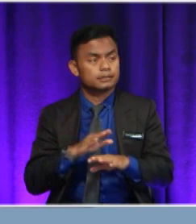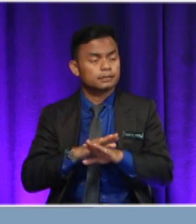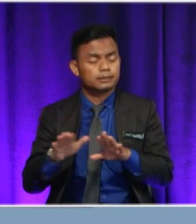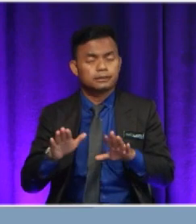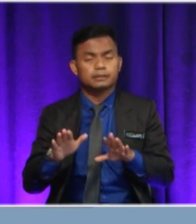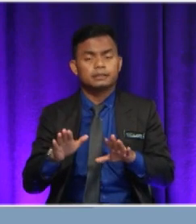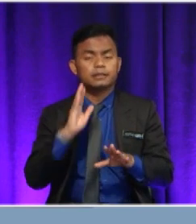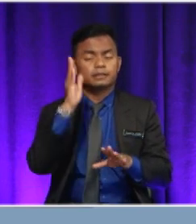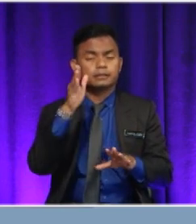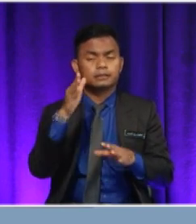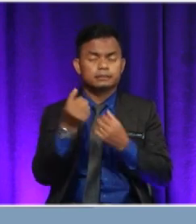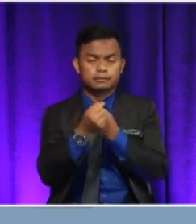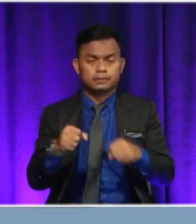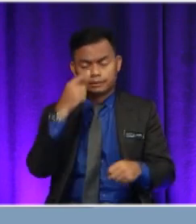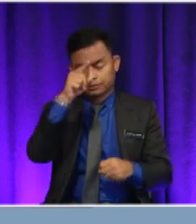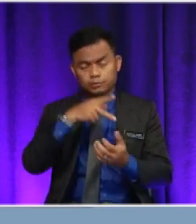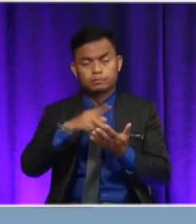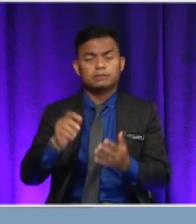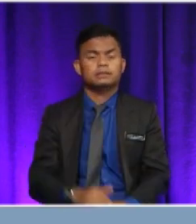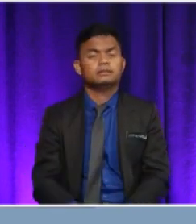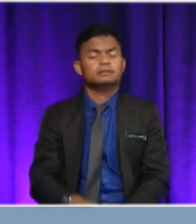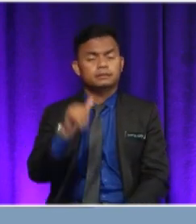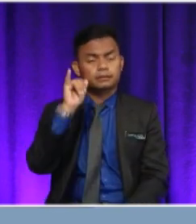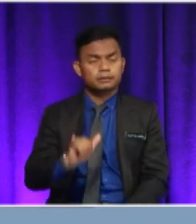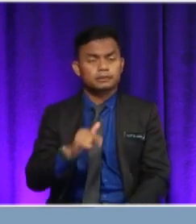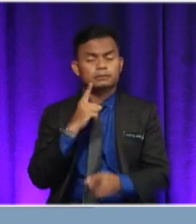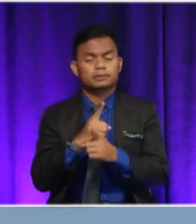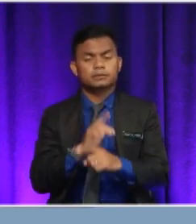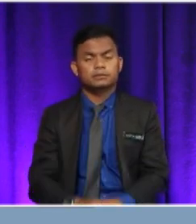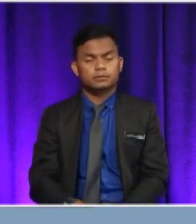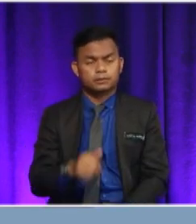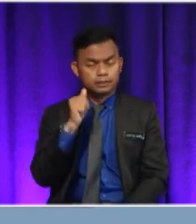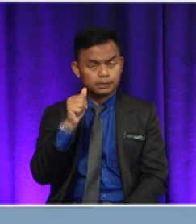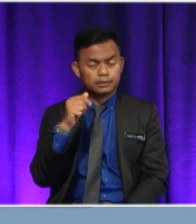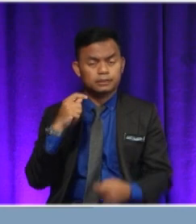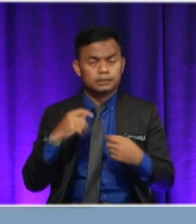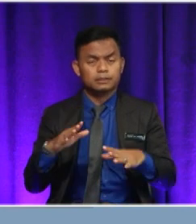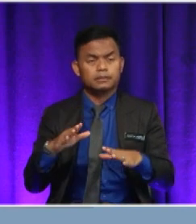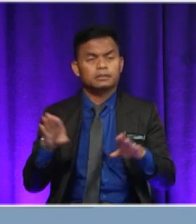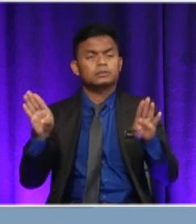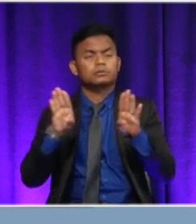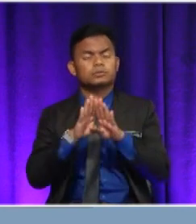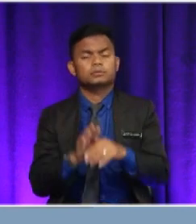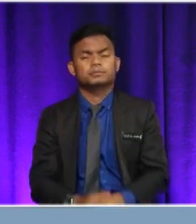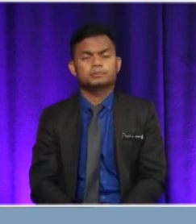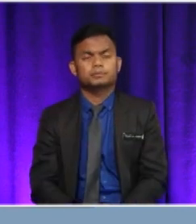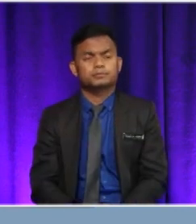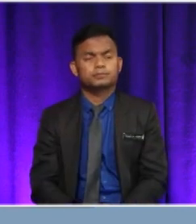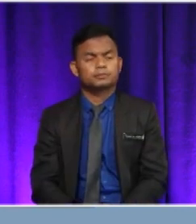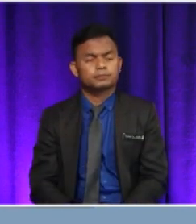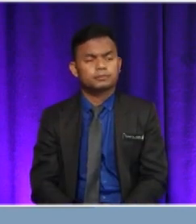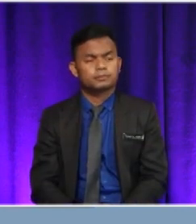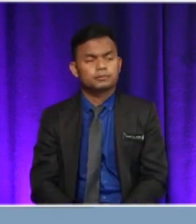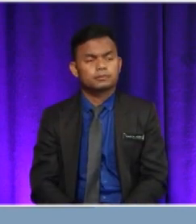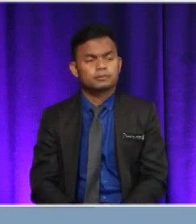A. Okay, thank you. So yes, A is he showed them where to go. It's because the word guide over here